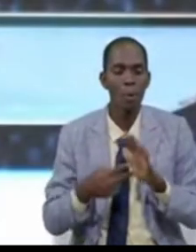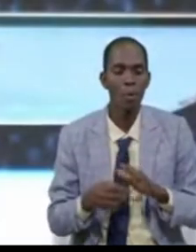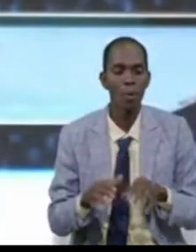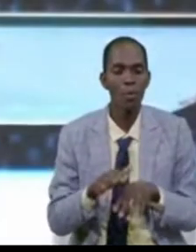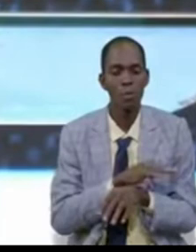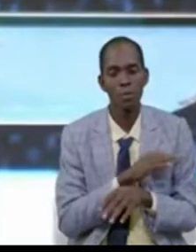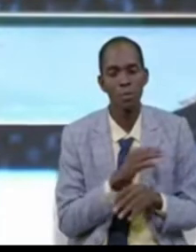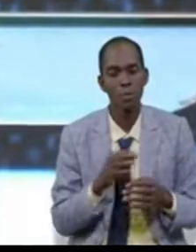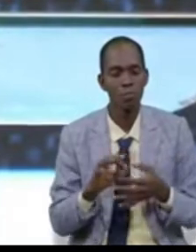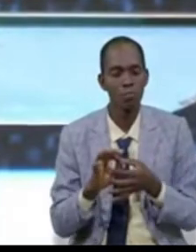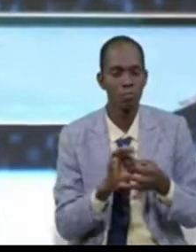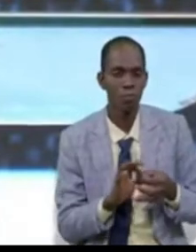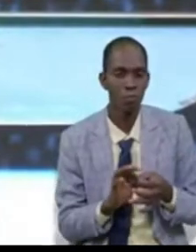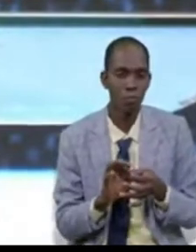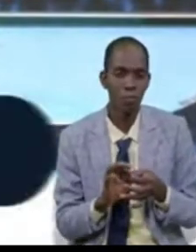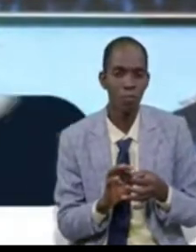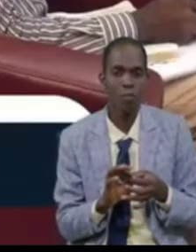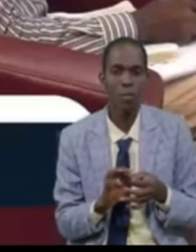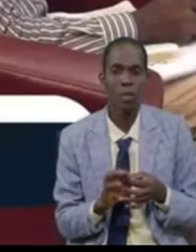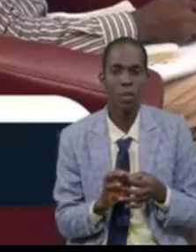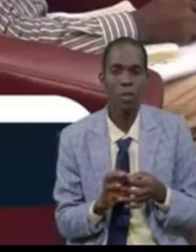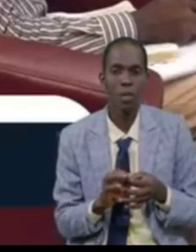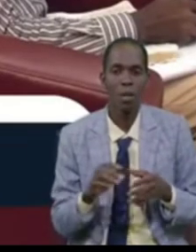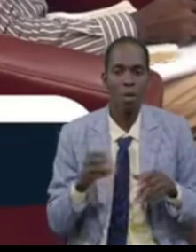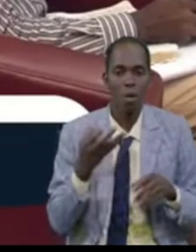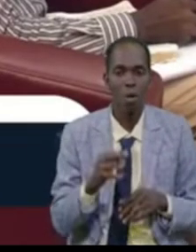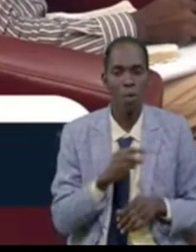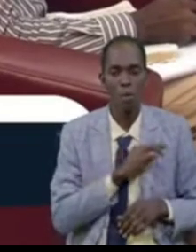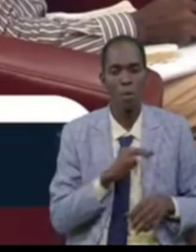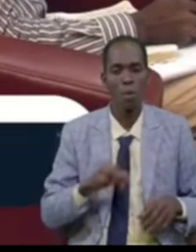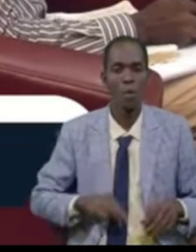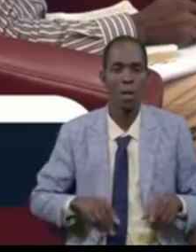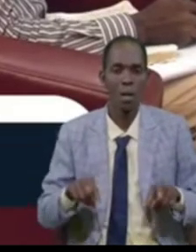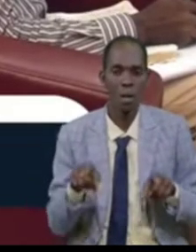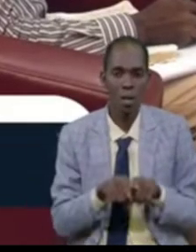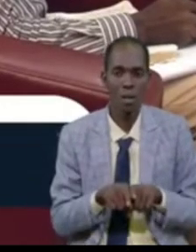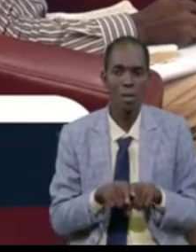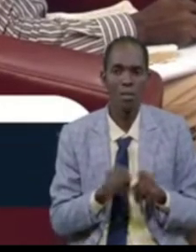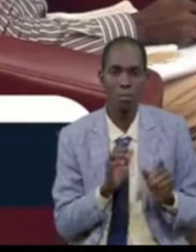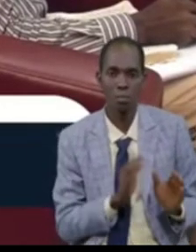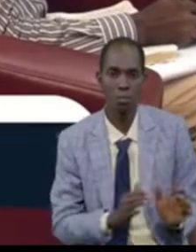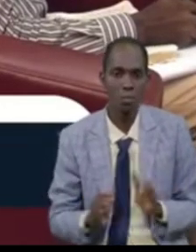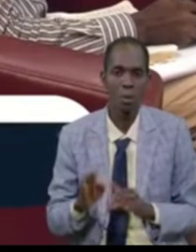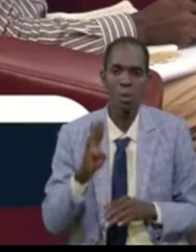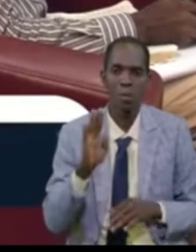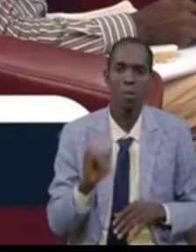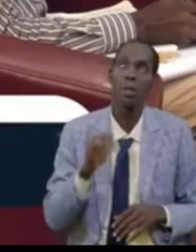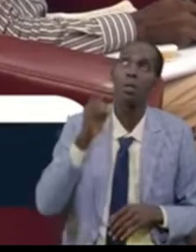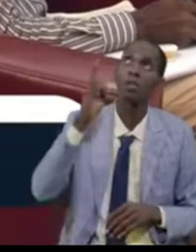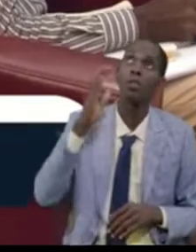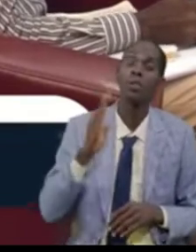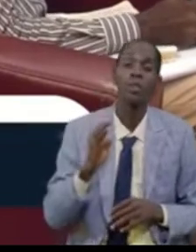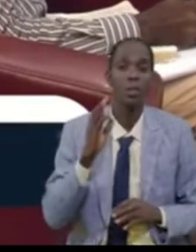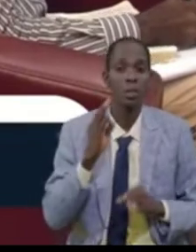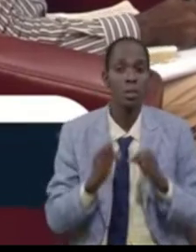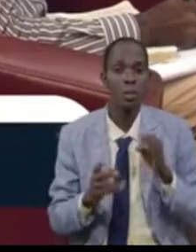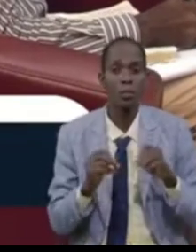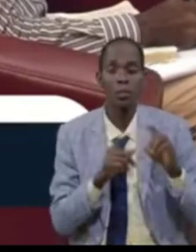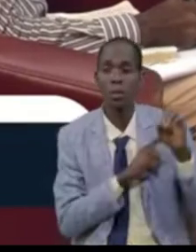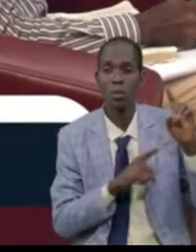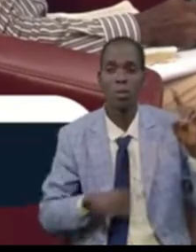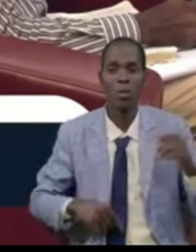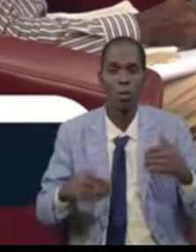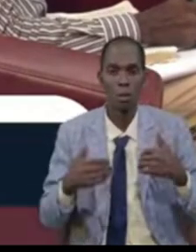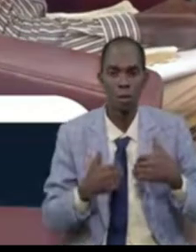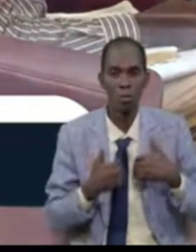of members are set by God. It's the Lord that set all those members, and then we